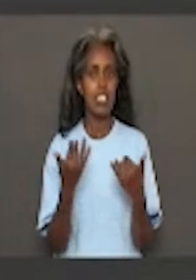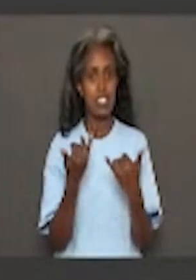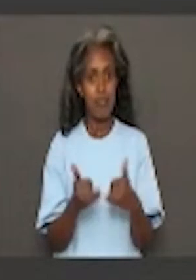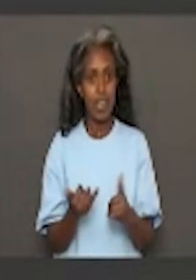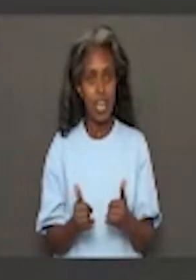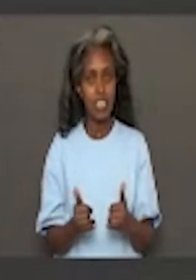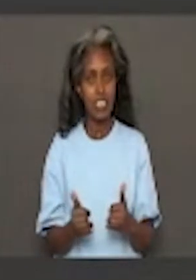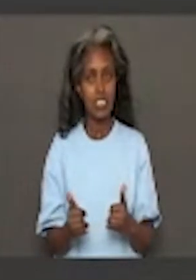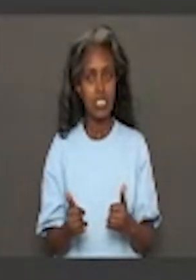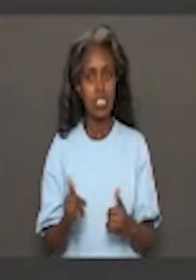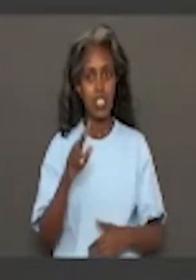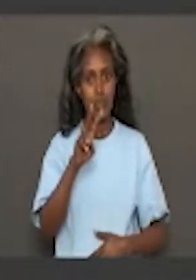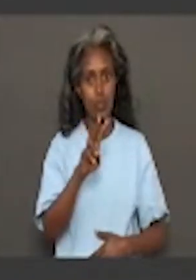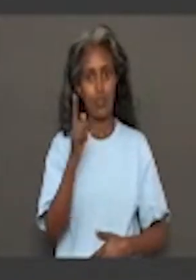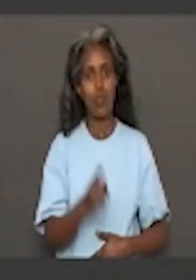The fraction